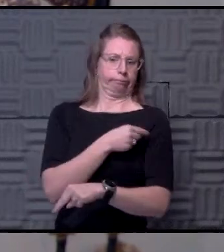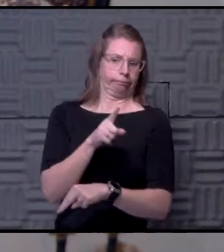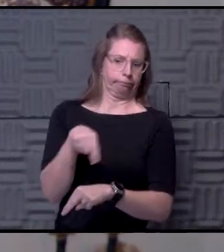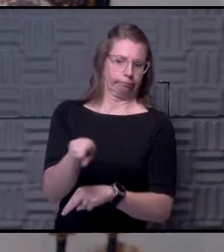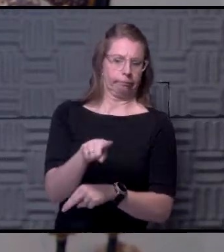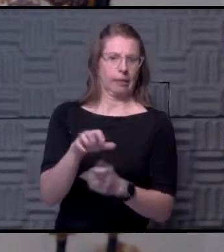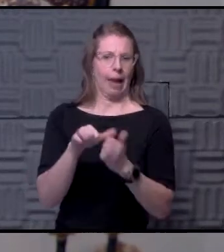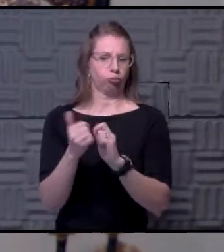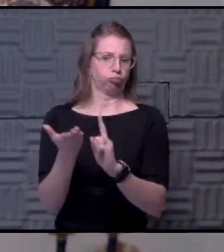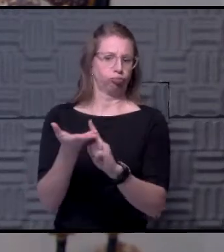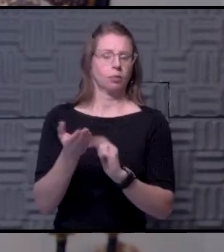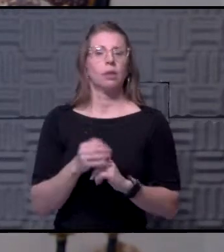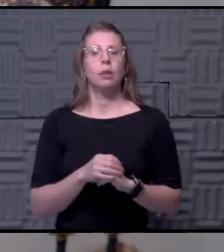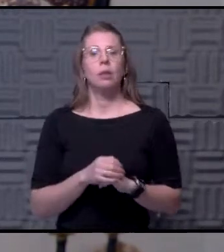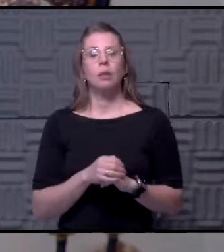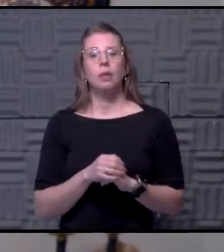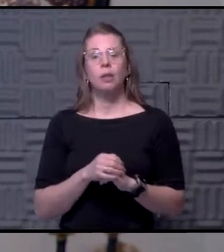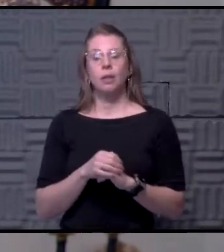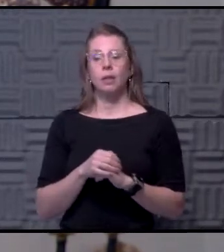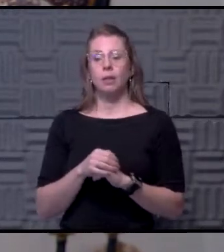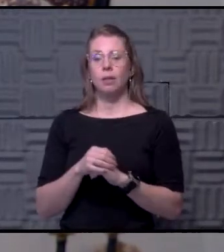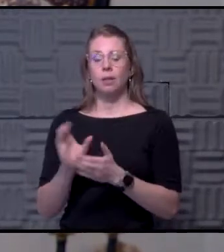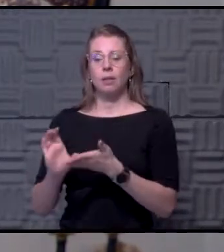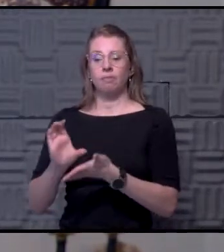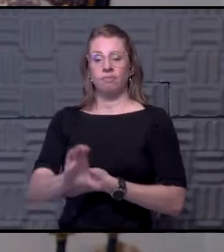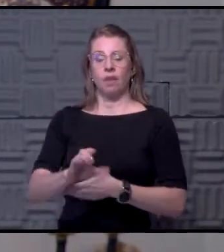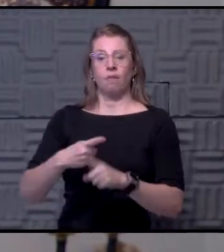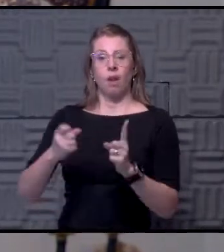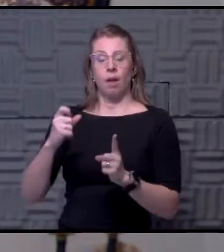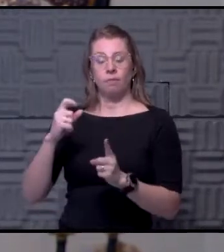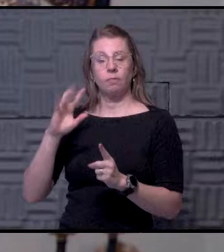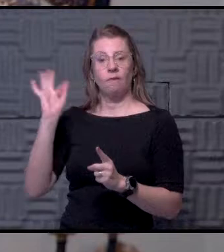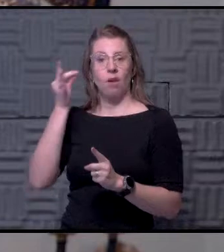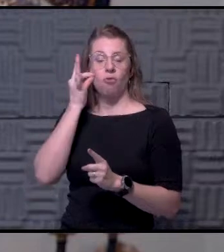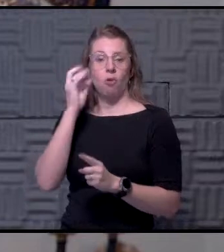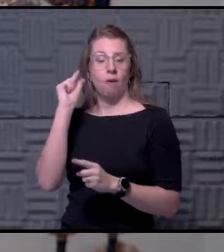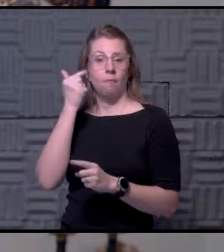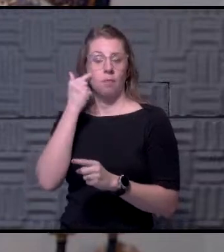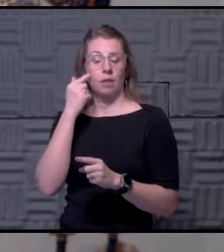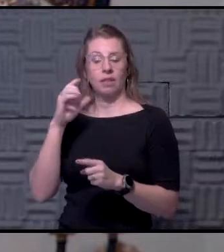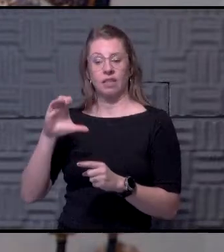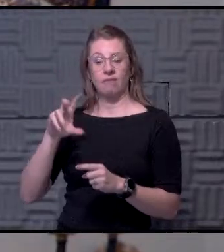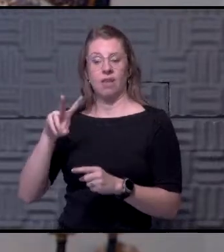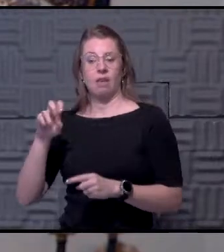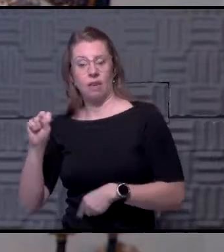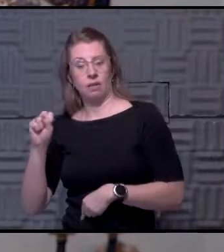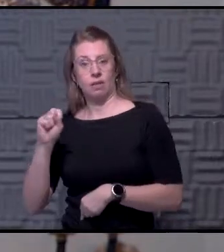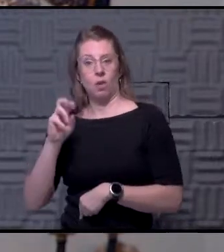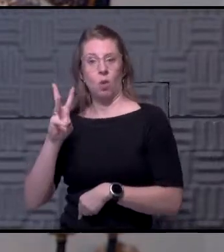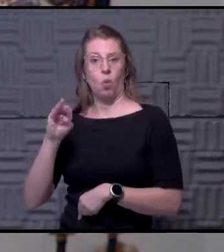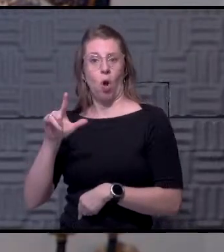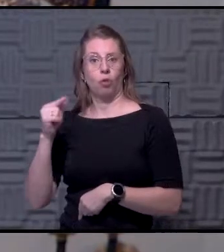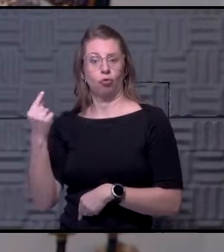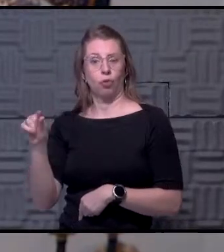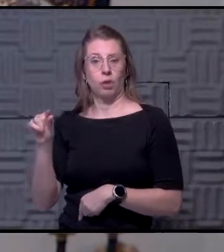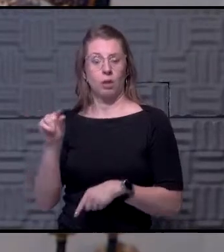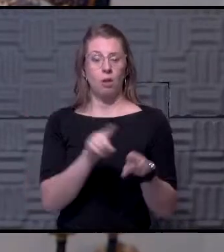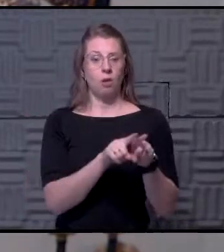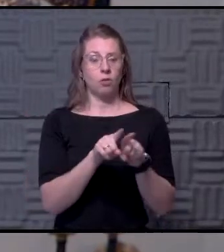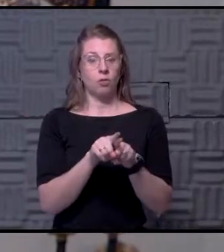program partly coming through the federal government with CVS and Walgreens, and partly with what we call the